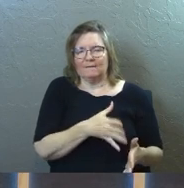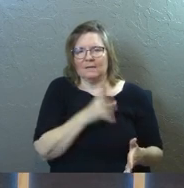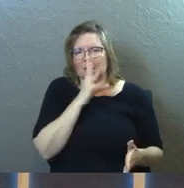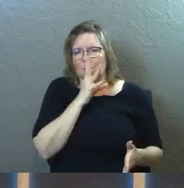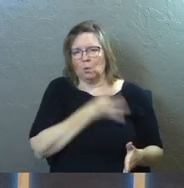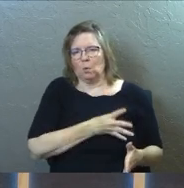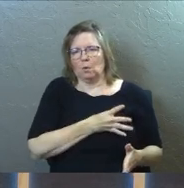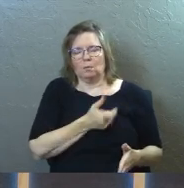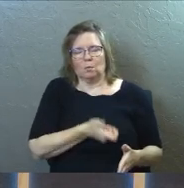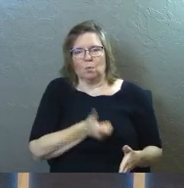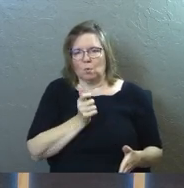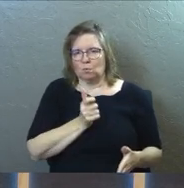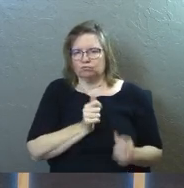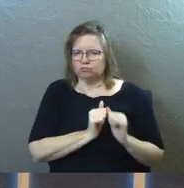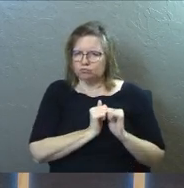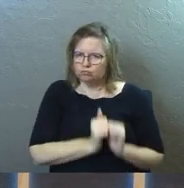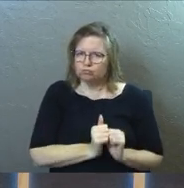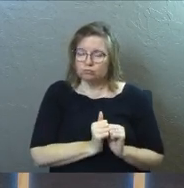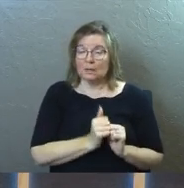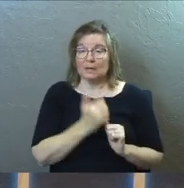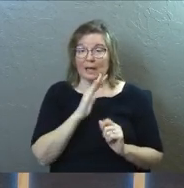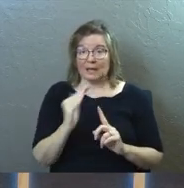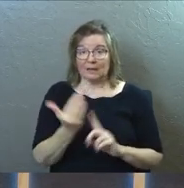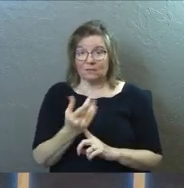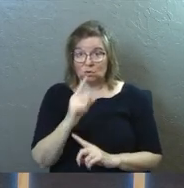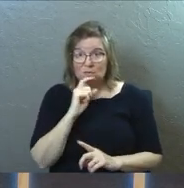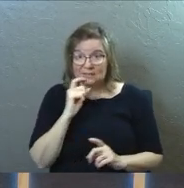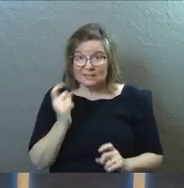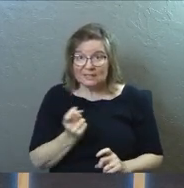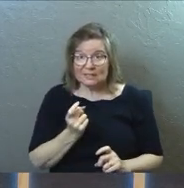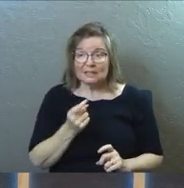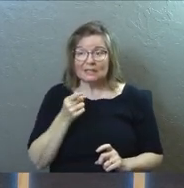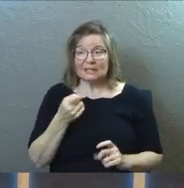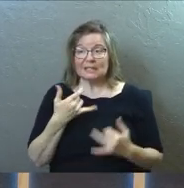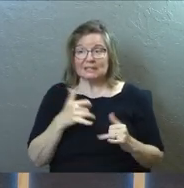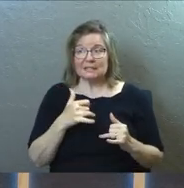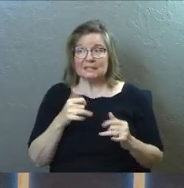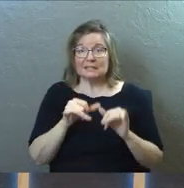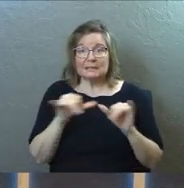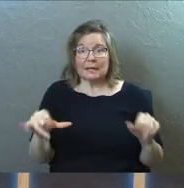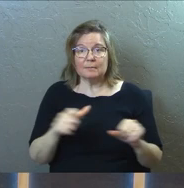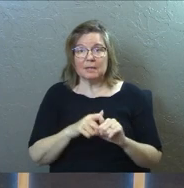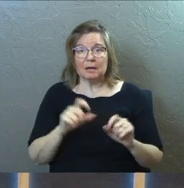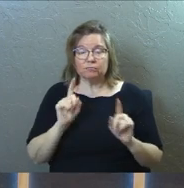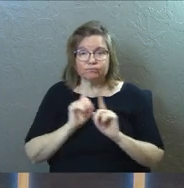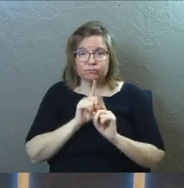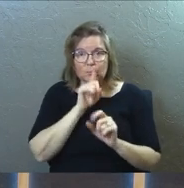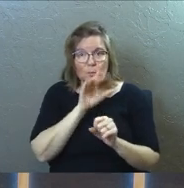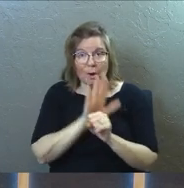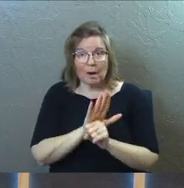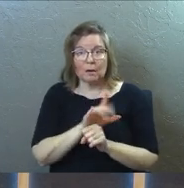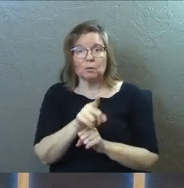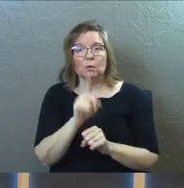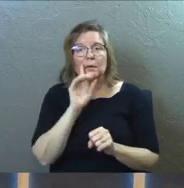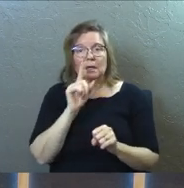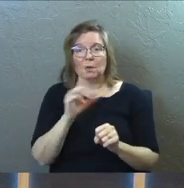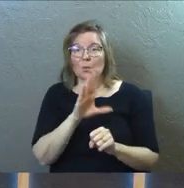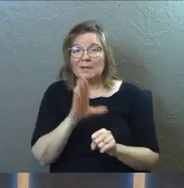says God. Even as God convicts you of your sin, he is simultaneously